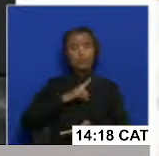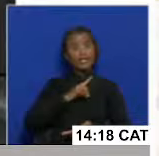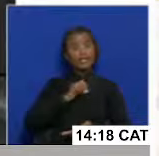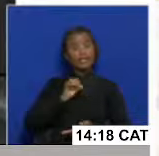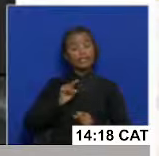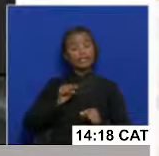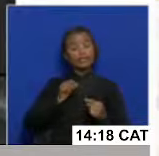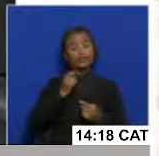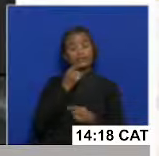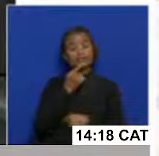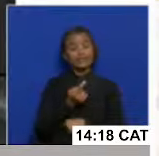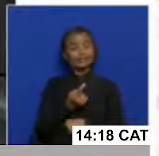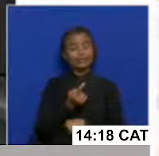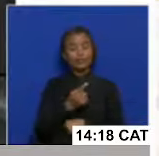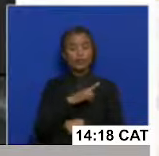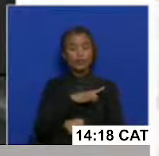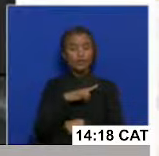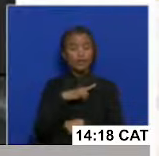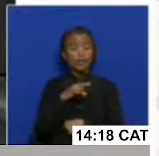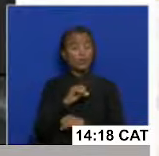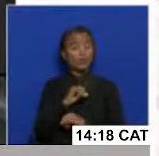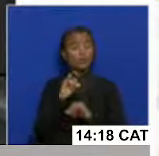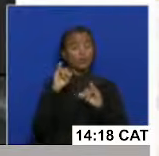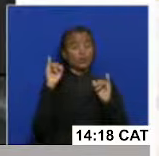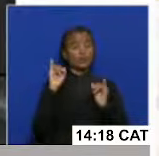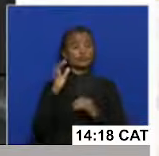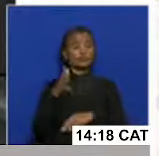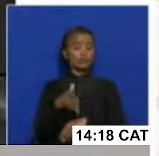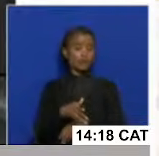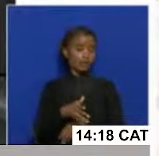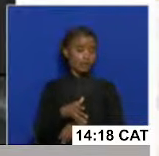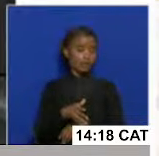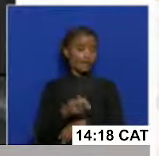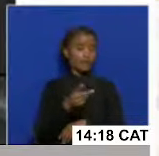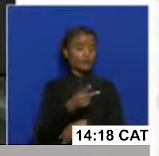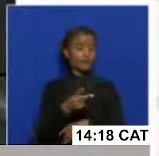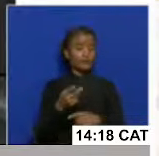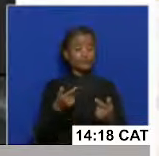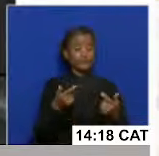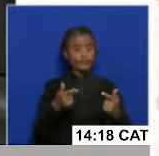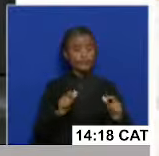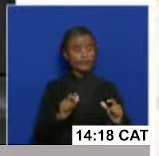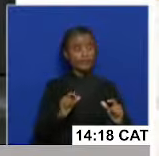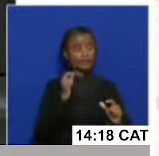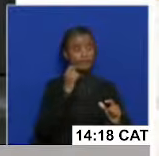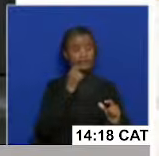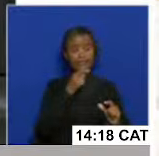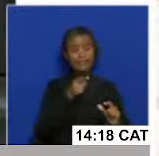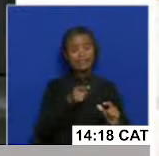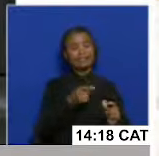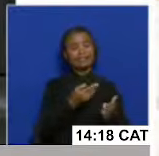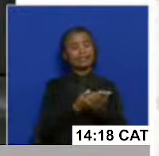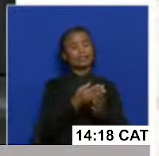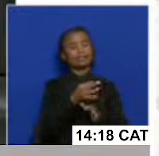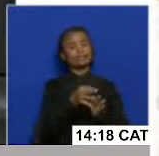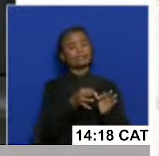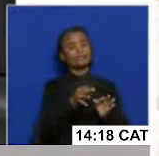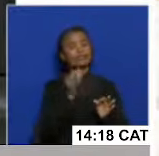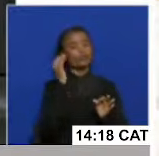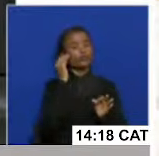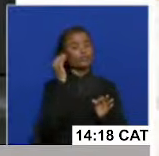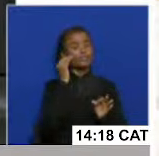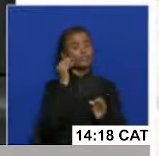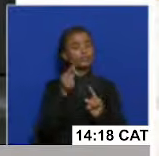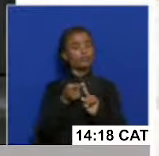loose." In the next paragraph you say, "I think state that information came from informant